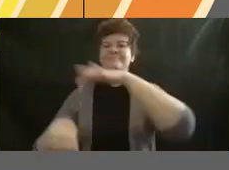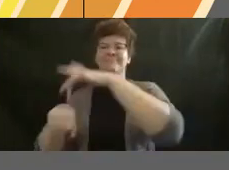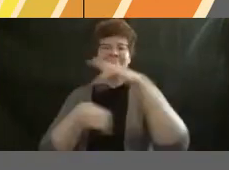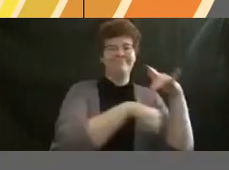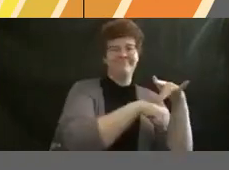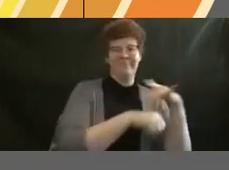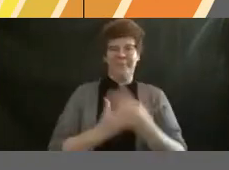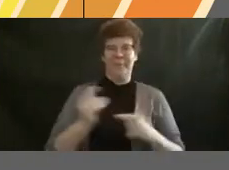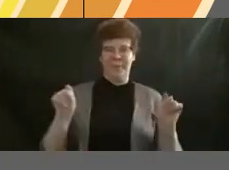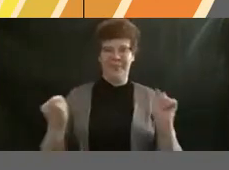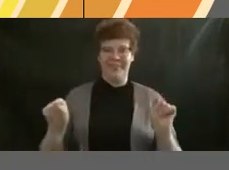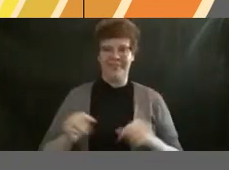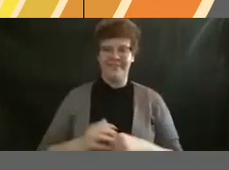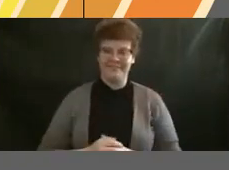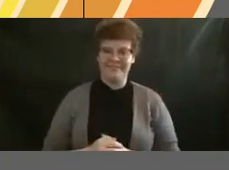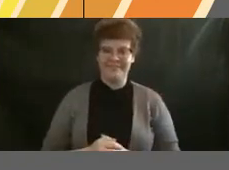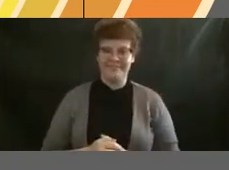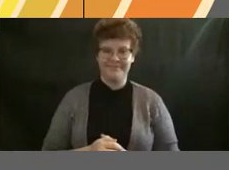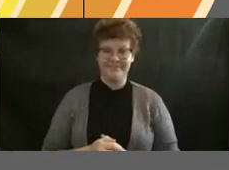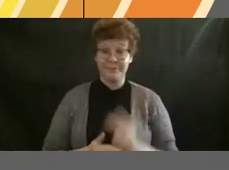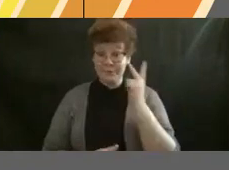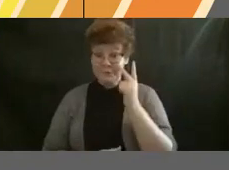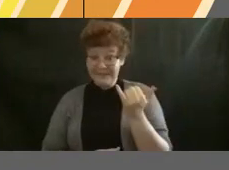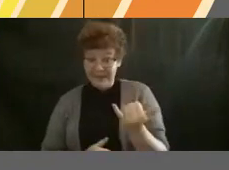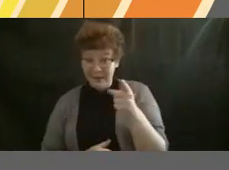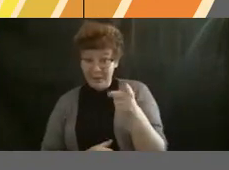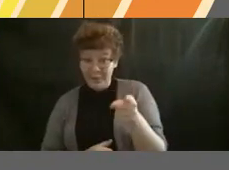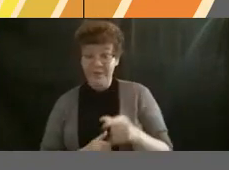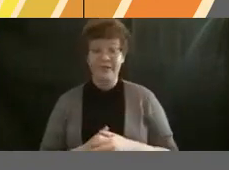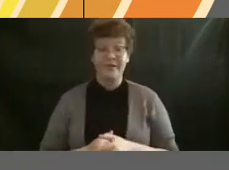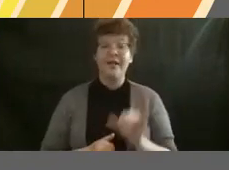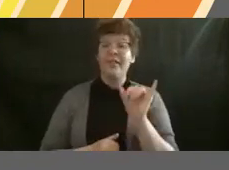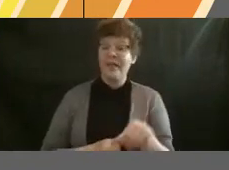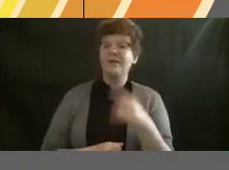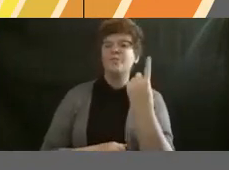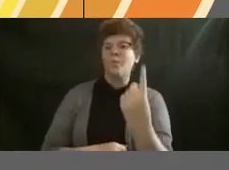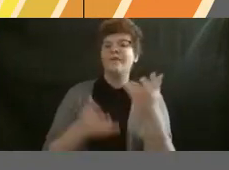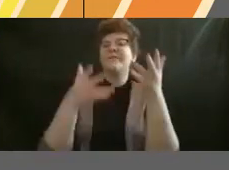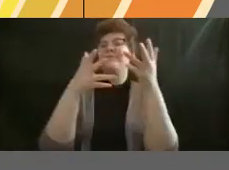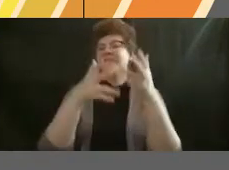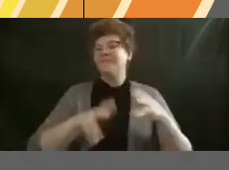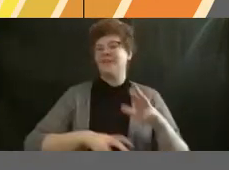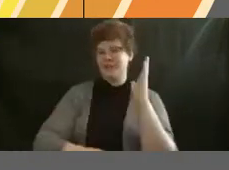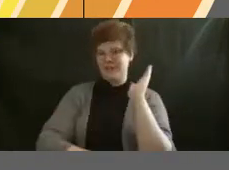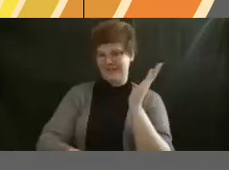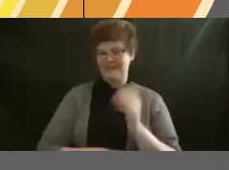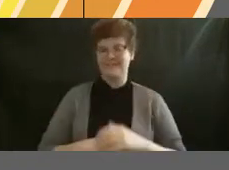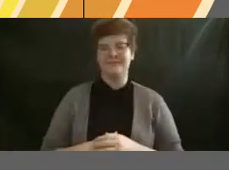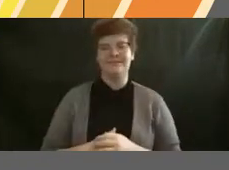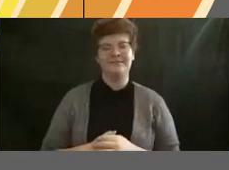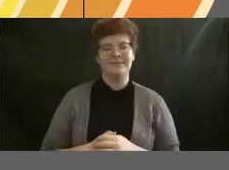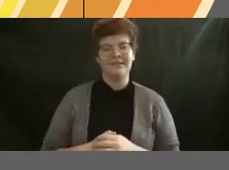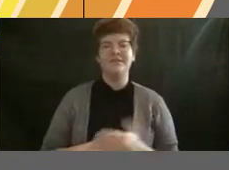What you're looking at the moment is one of the finished lessons. It's taking these little